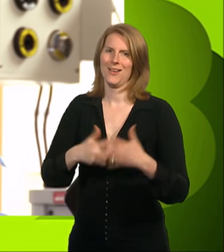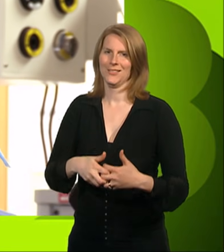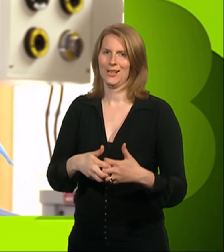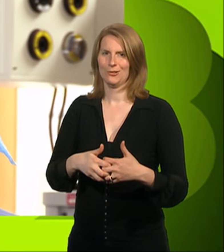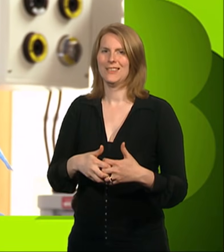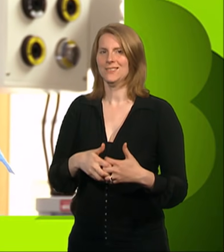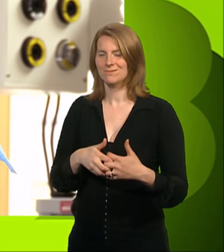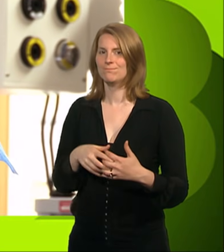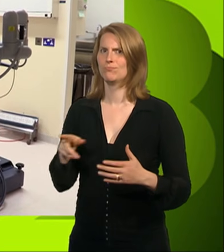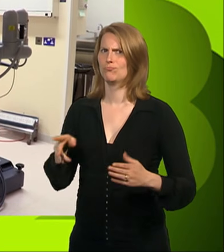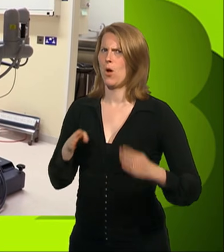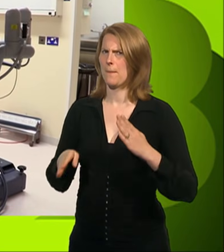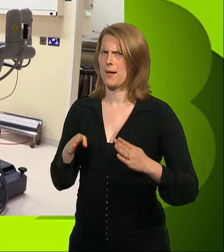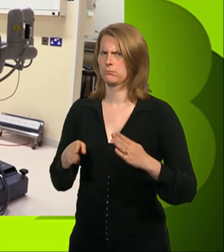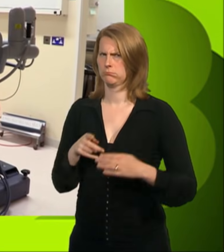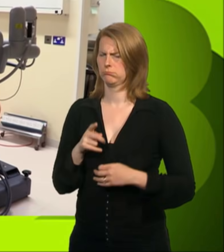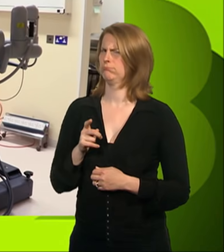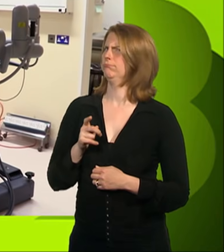Interesting.